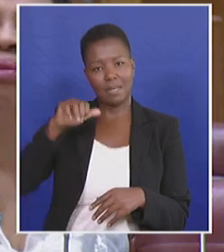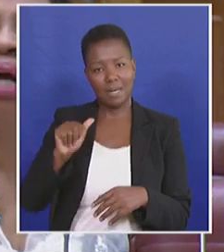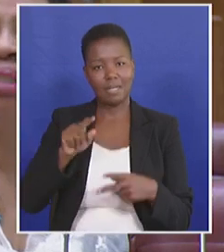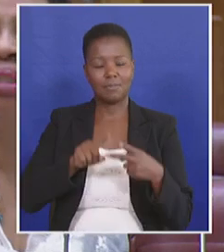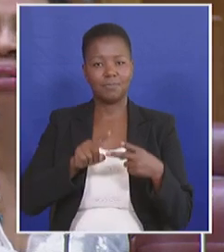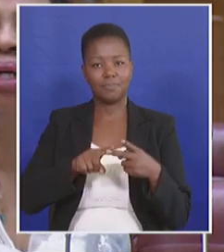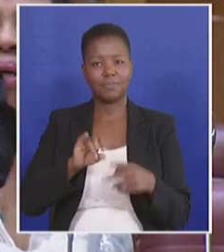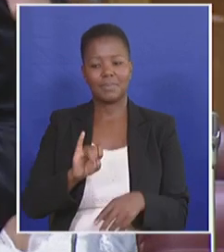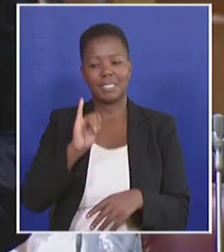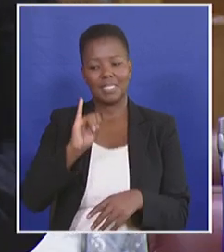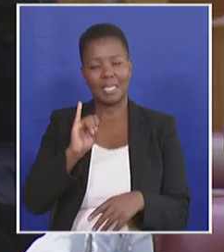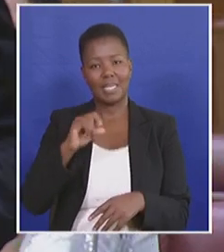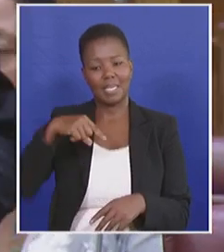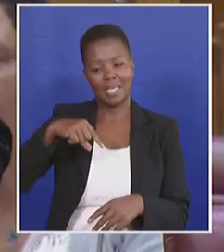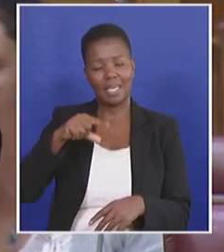yes, so sorry,